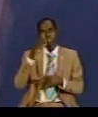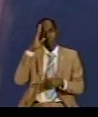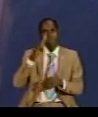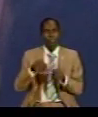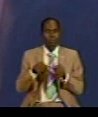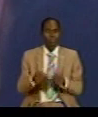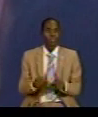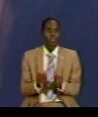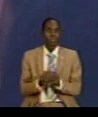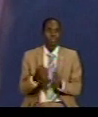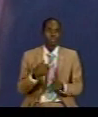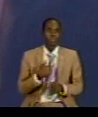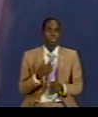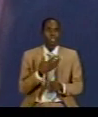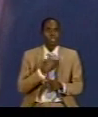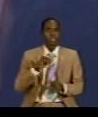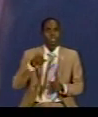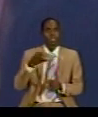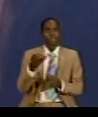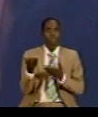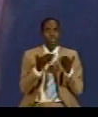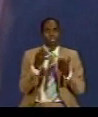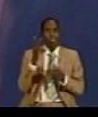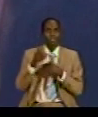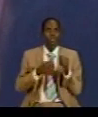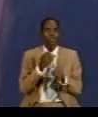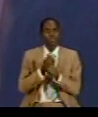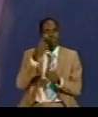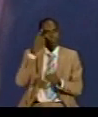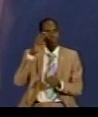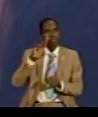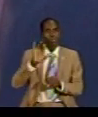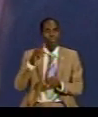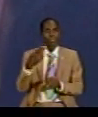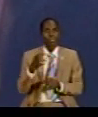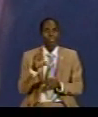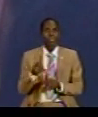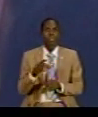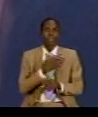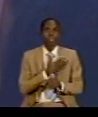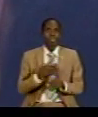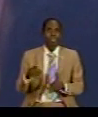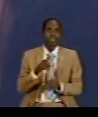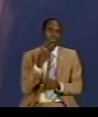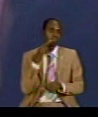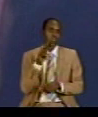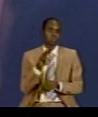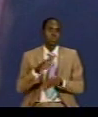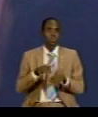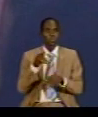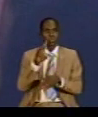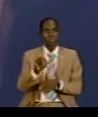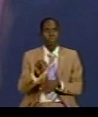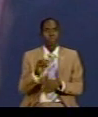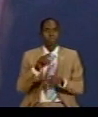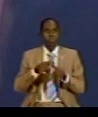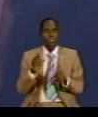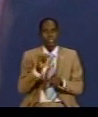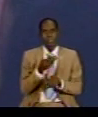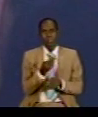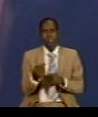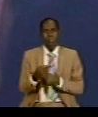love he had to her. And Jacob said unto Laban, Give me my wife, for my days are